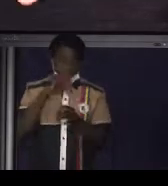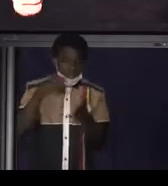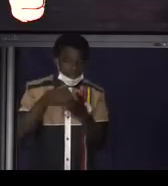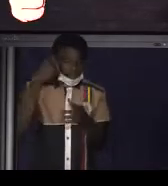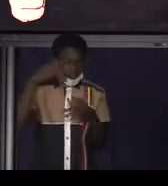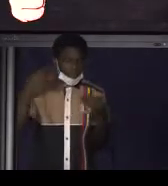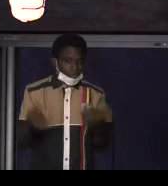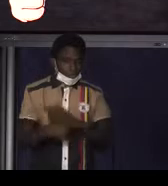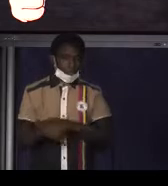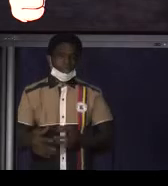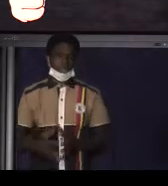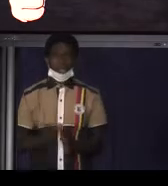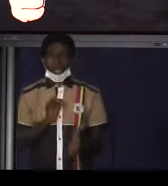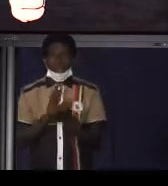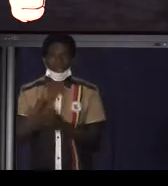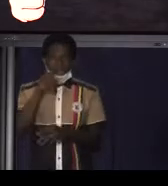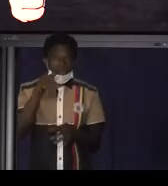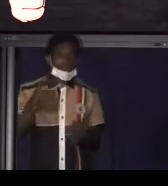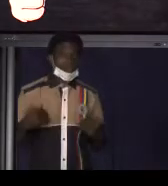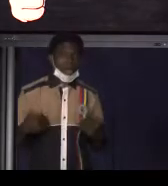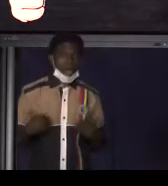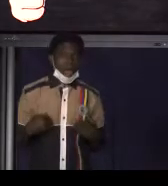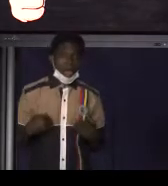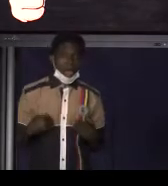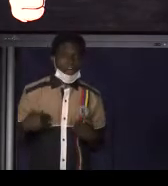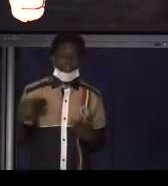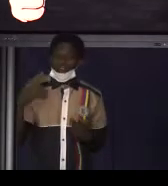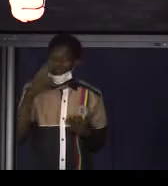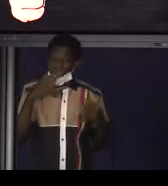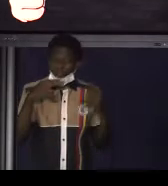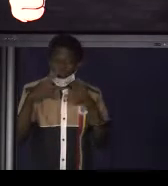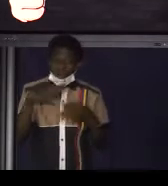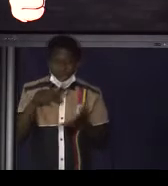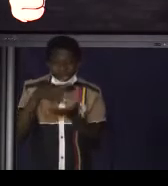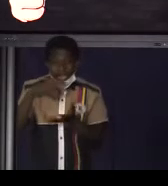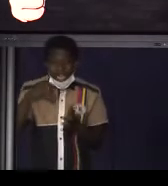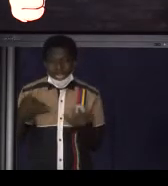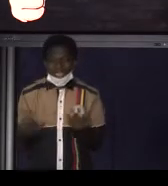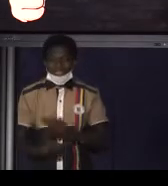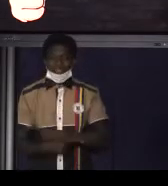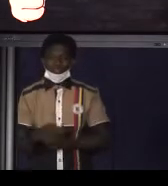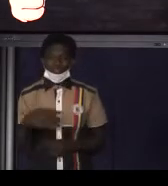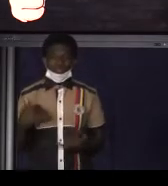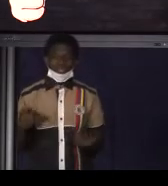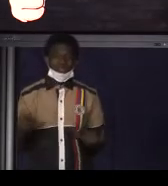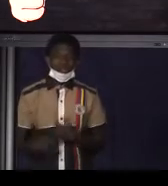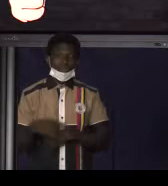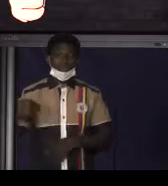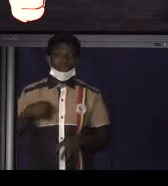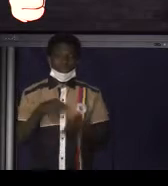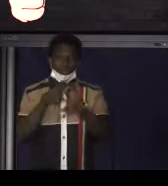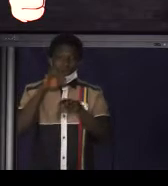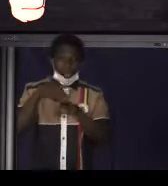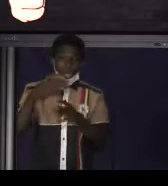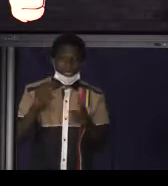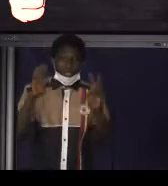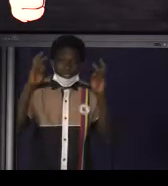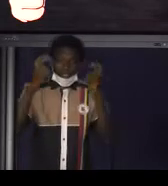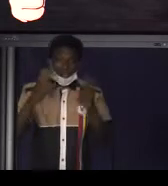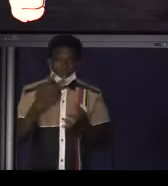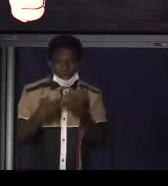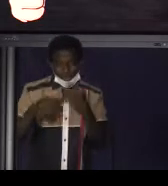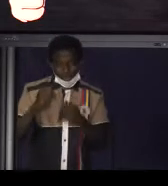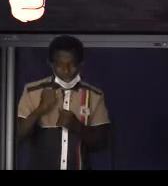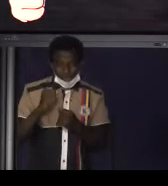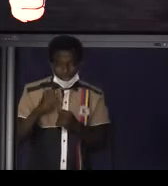note, that's it for today. I believe you had fun learning today. Today we looked at the